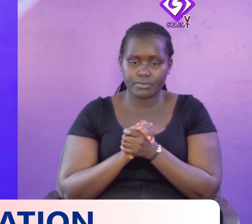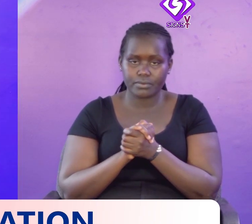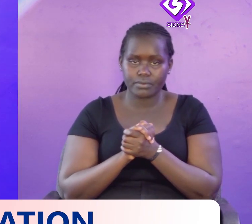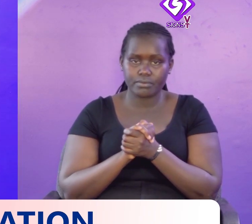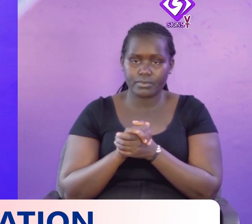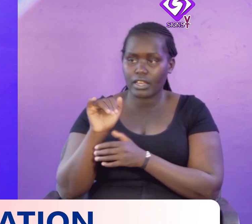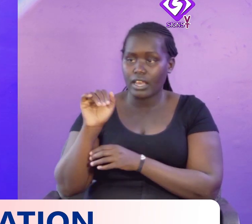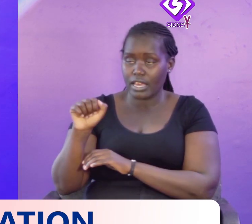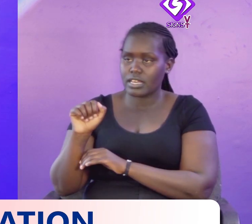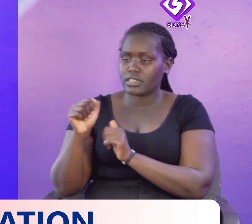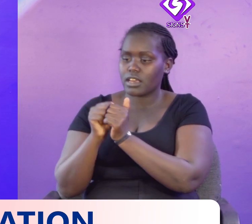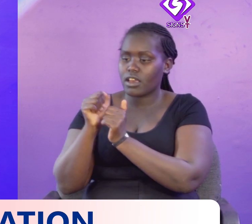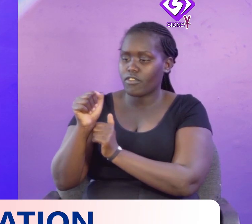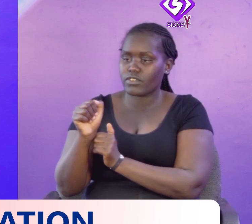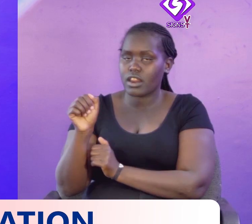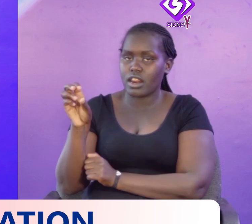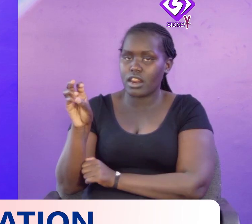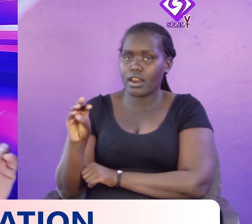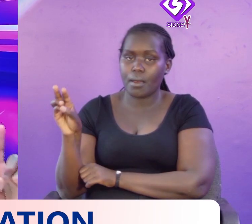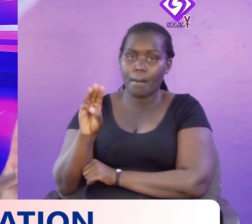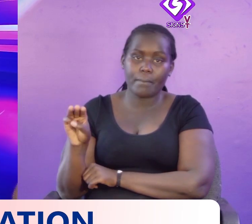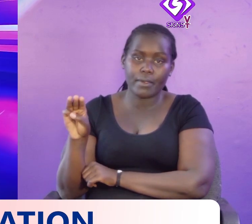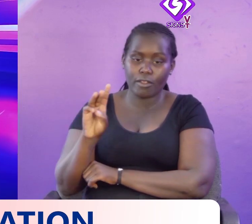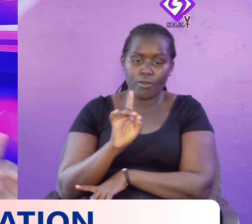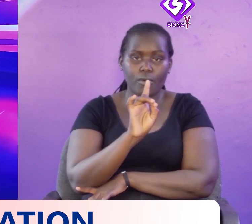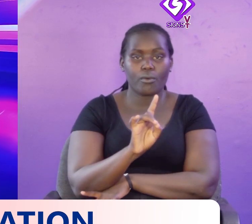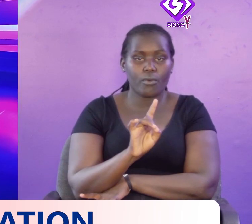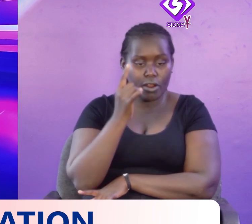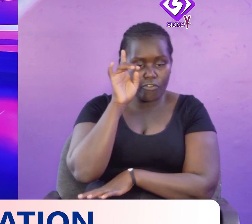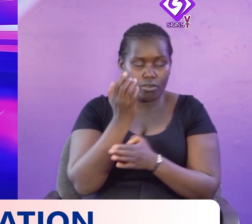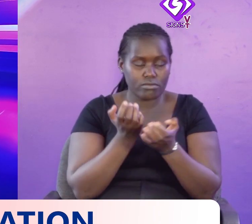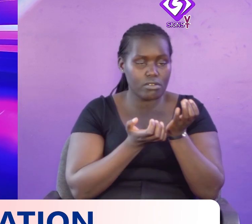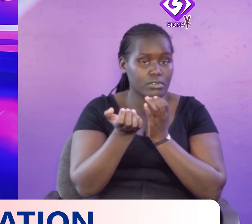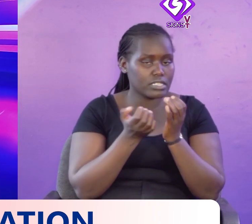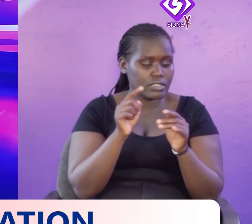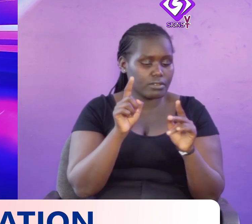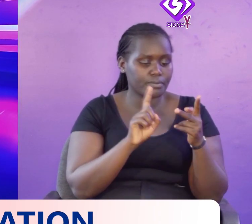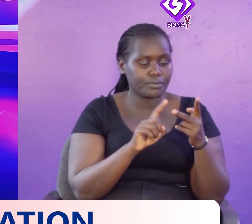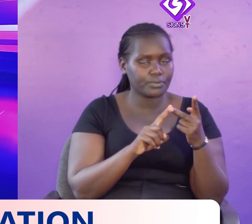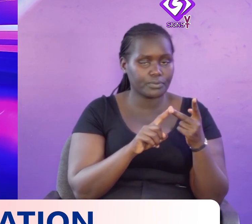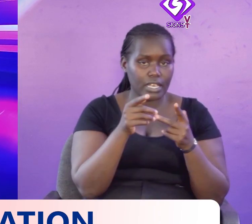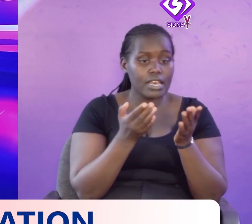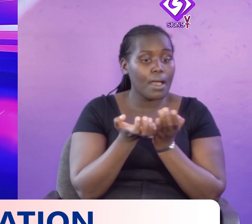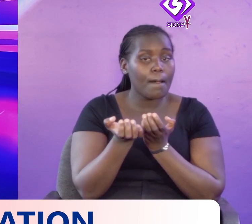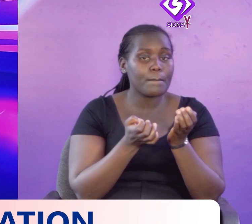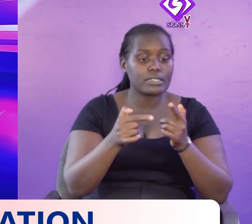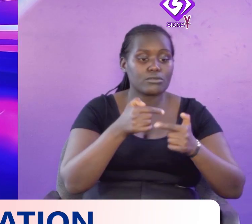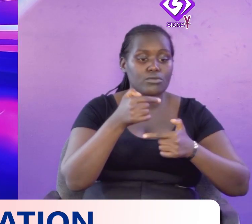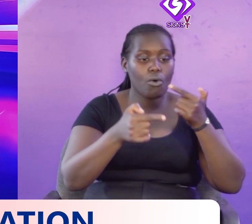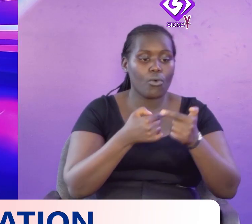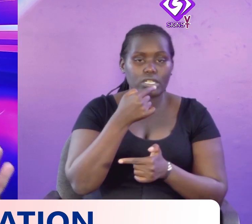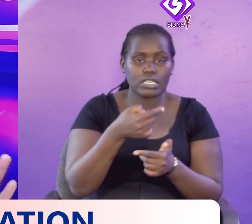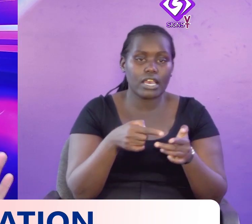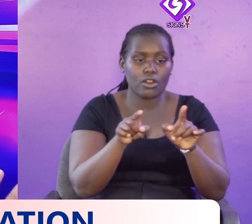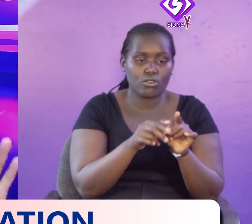is 15 million. Look at that. Yeah. So one, it is for business. Two, this business, I keep saying and I'll repeat, is